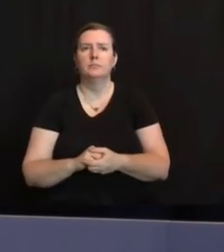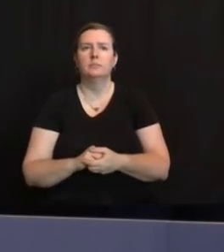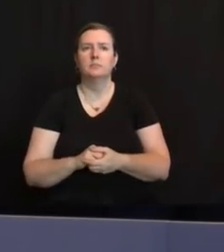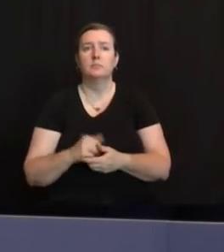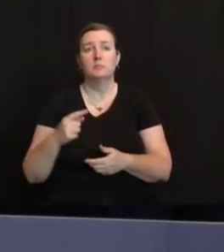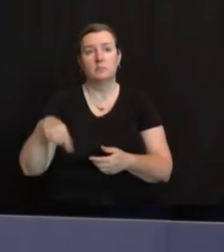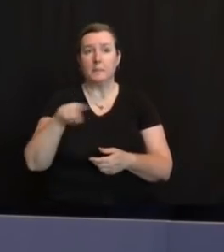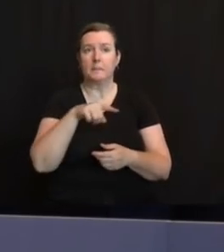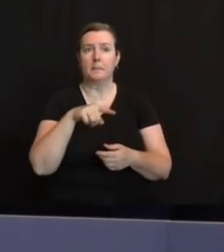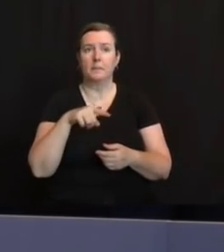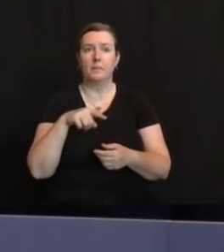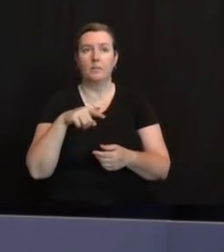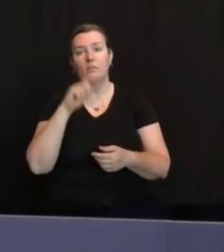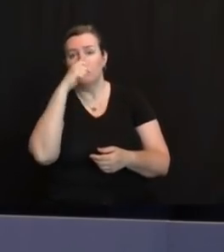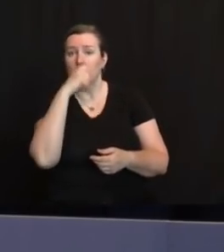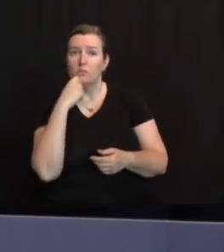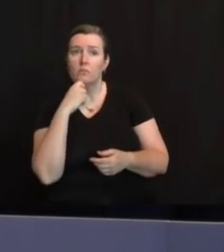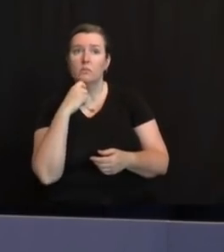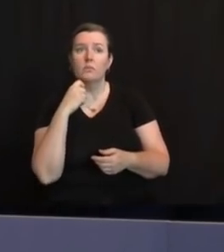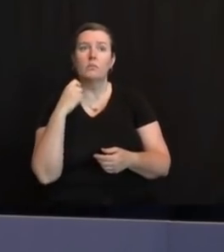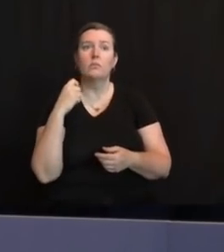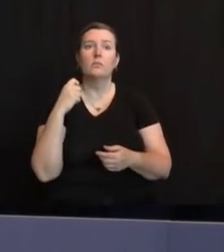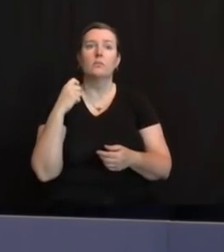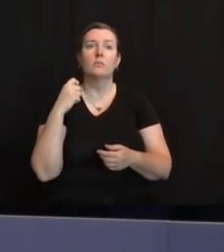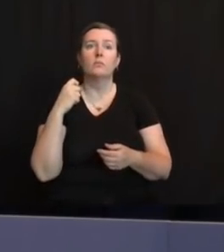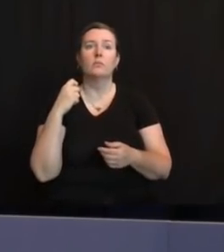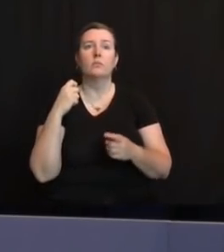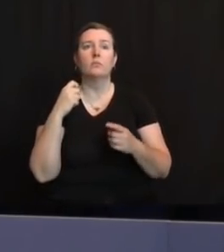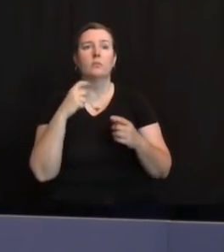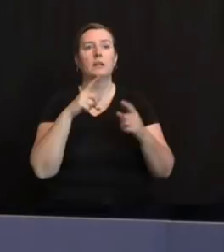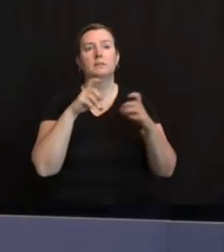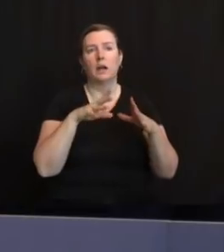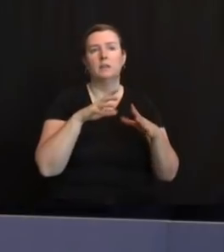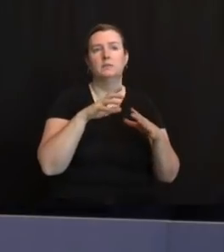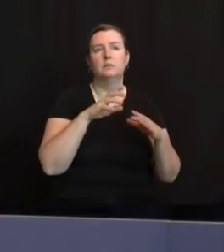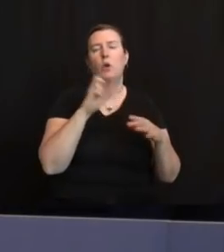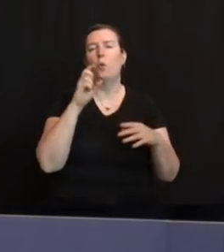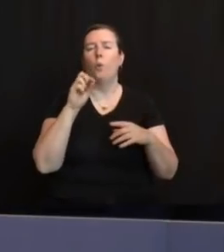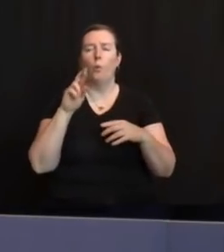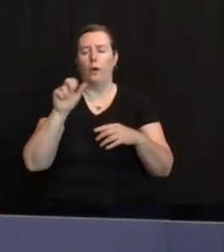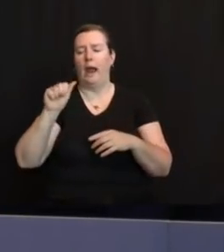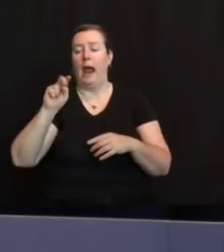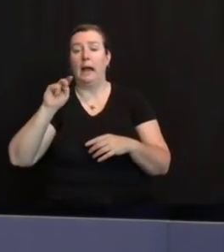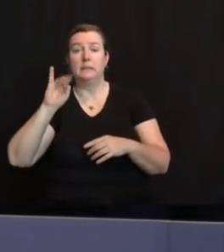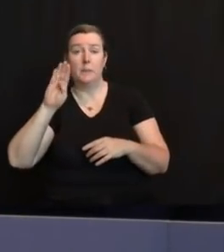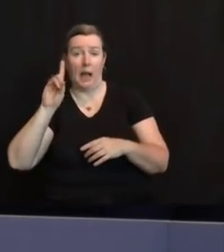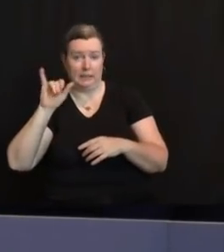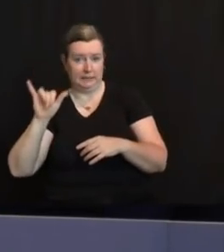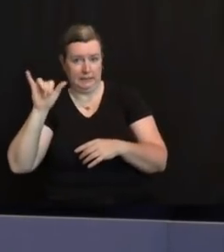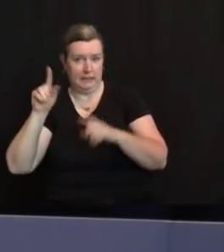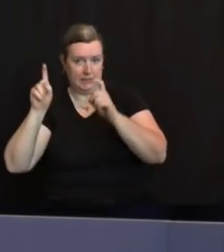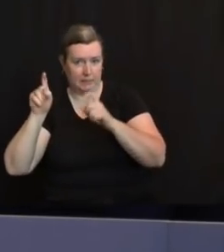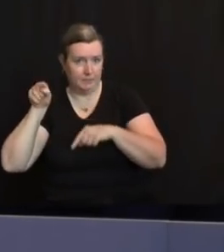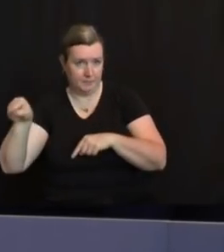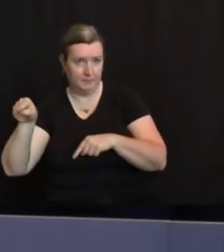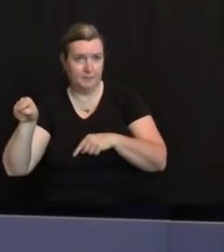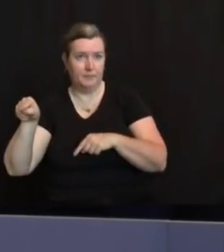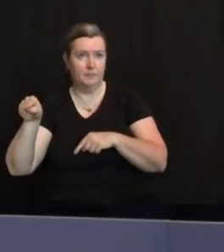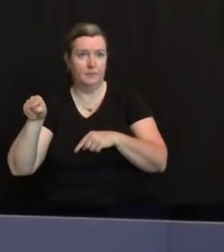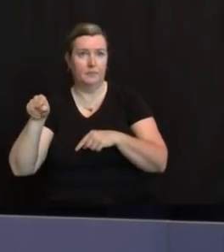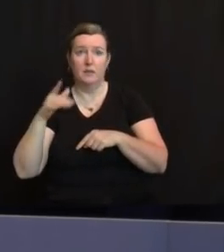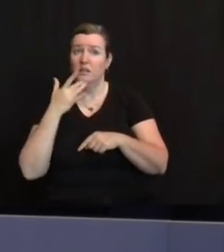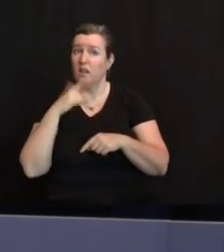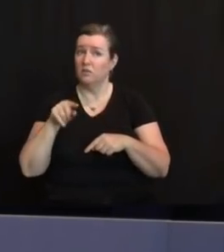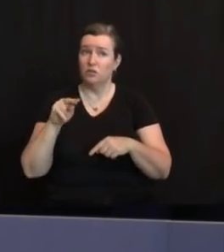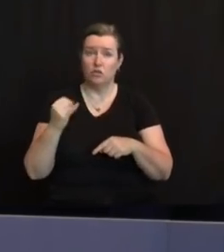infection or had antibody tests that were positive or had a recent exposure to the virus. Fortunately, in New Jersey, there are no